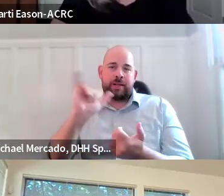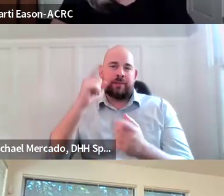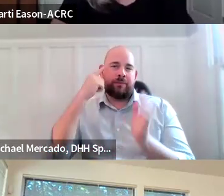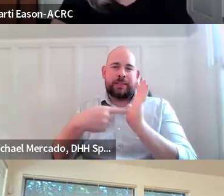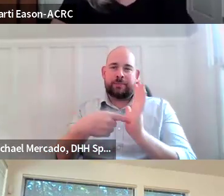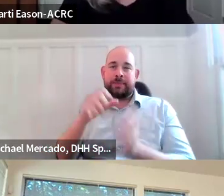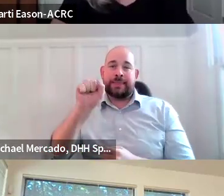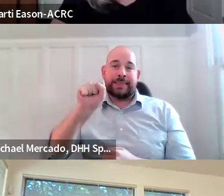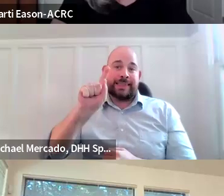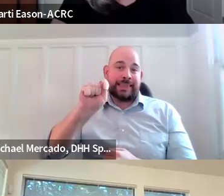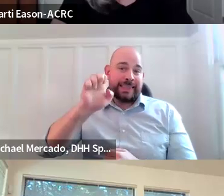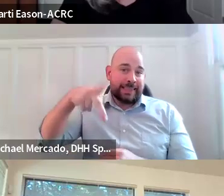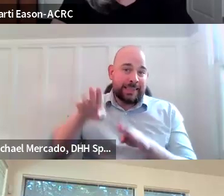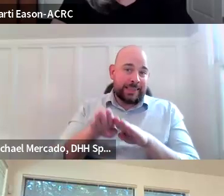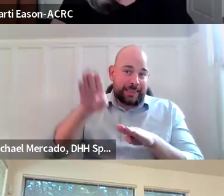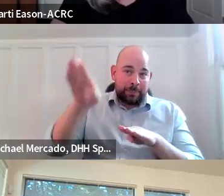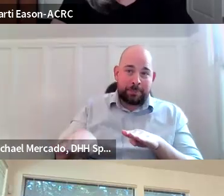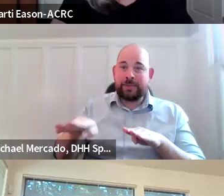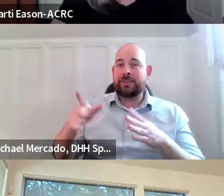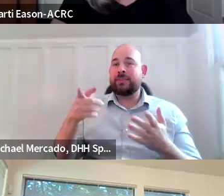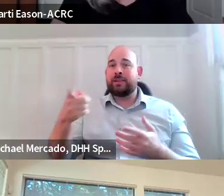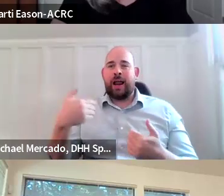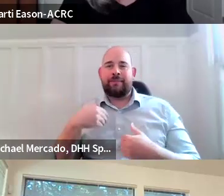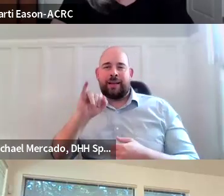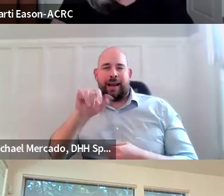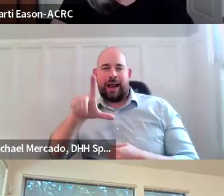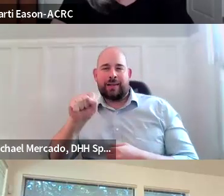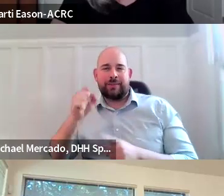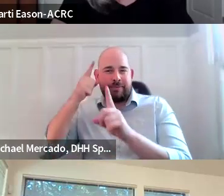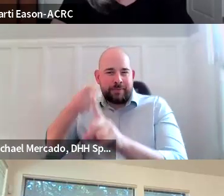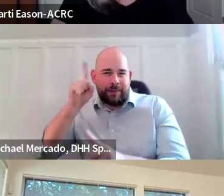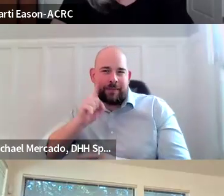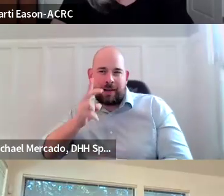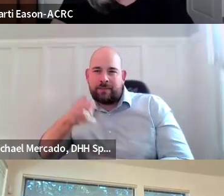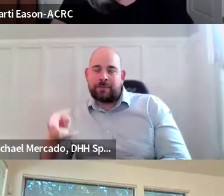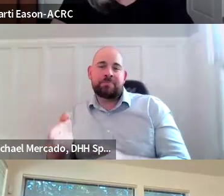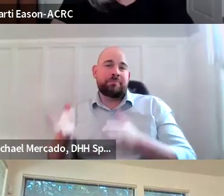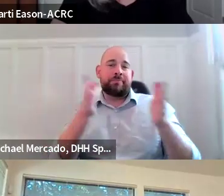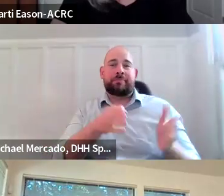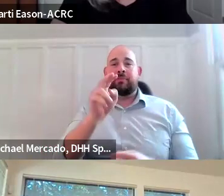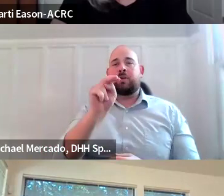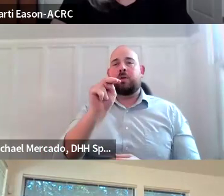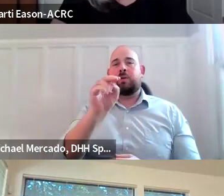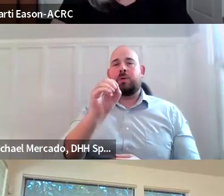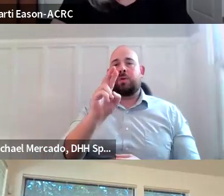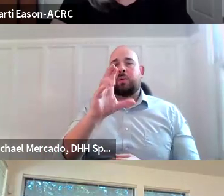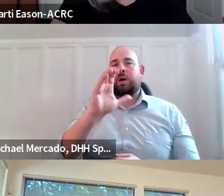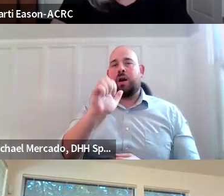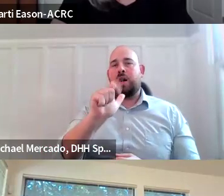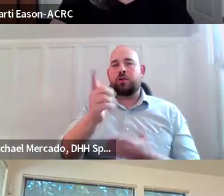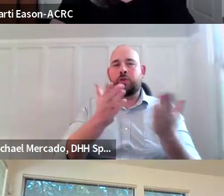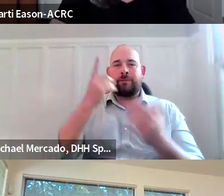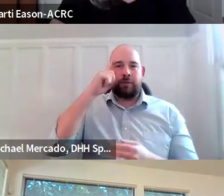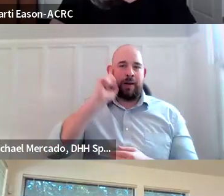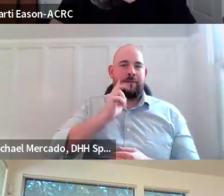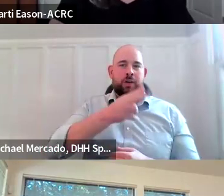So maybe they've joined one of their jobs, for example, STEP. They have ILS specifically for